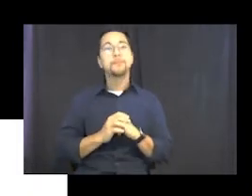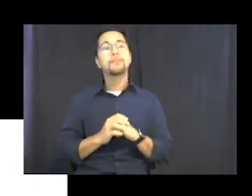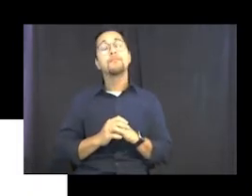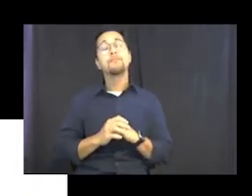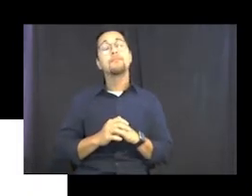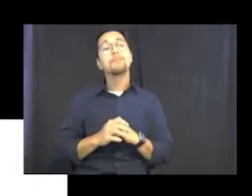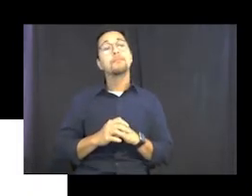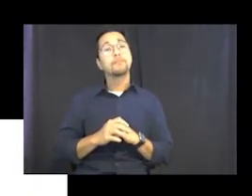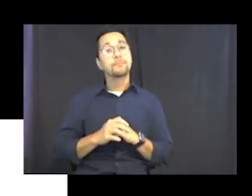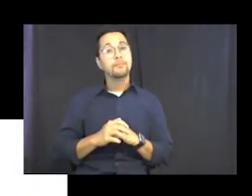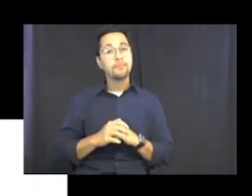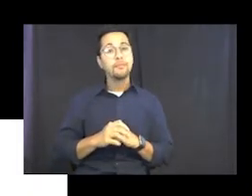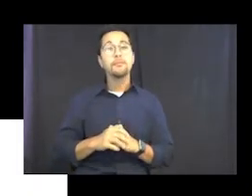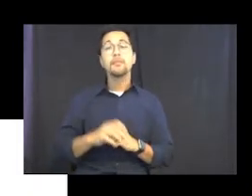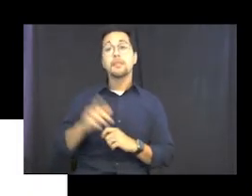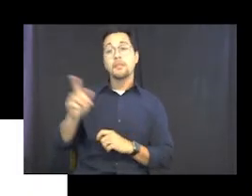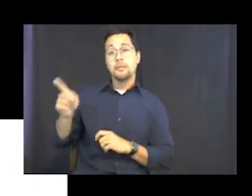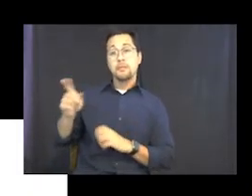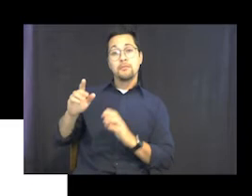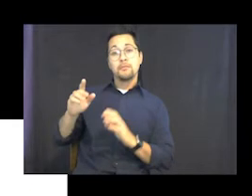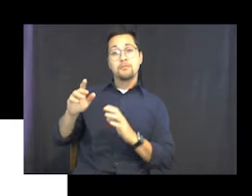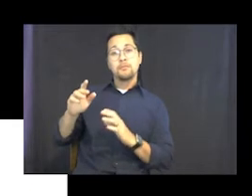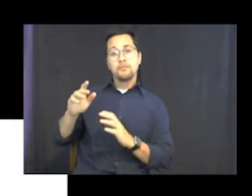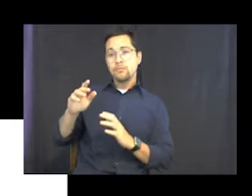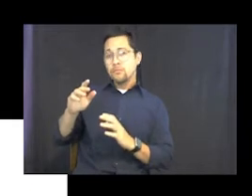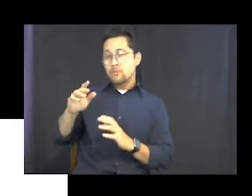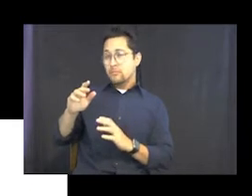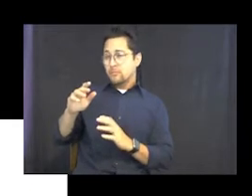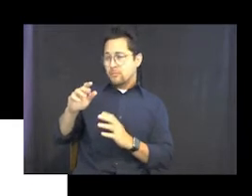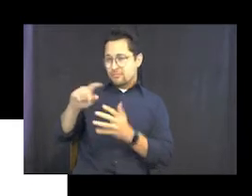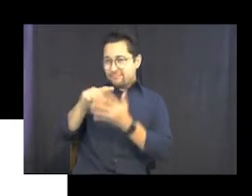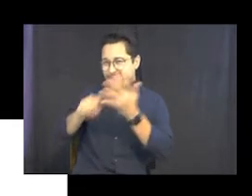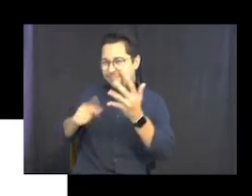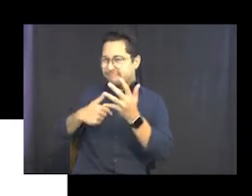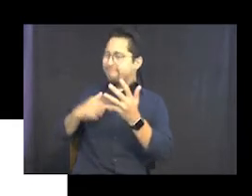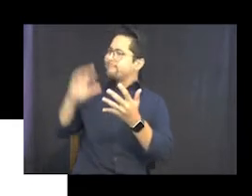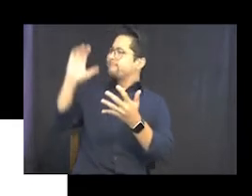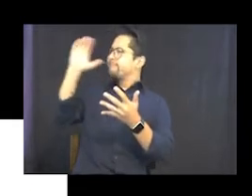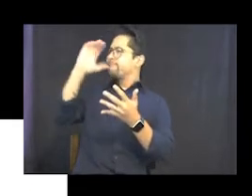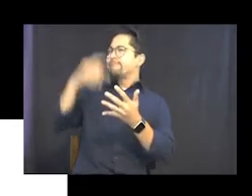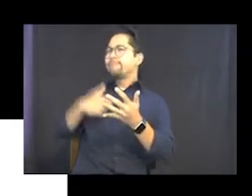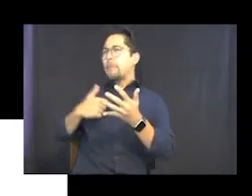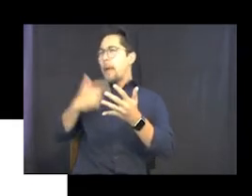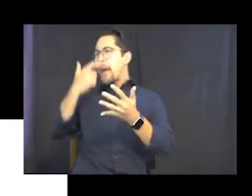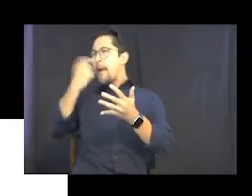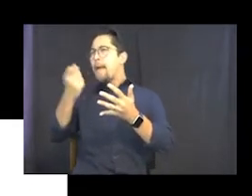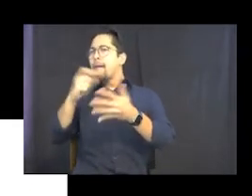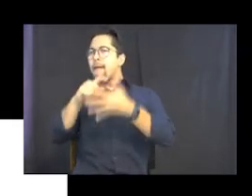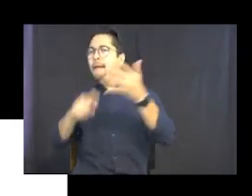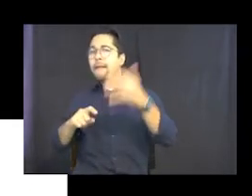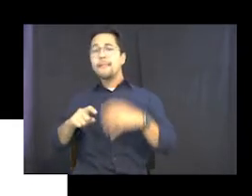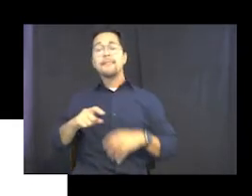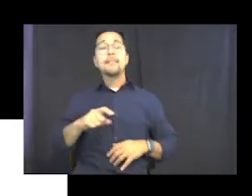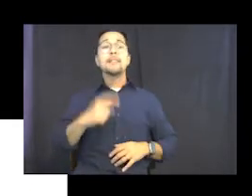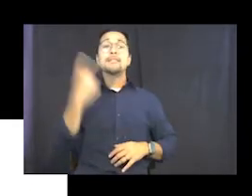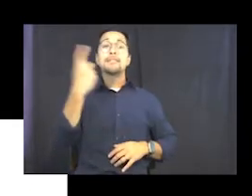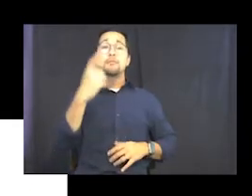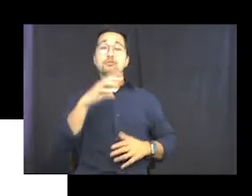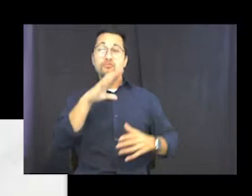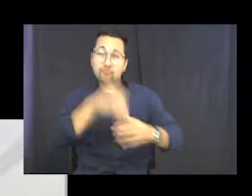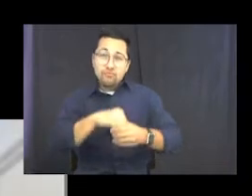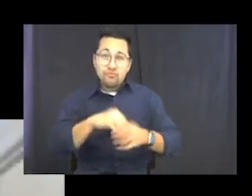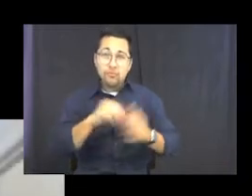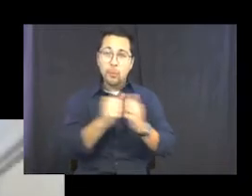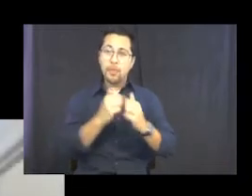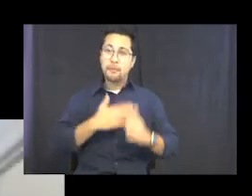With that in mind, the qualities that I look for in a provider, as Sarah said, someone who is engaged in